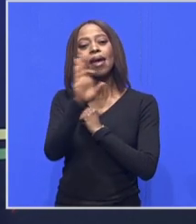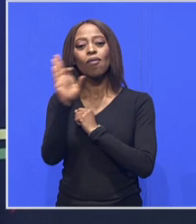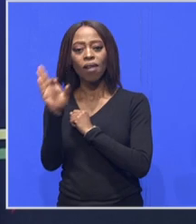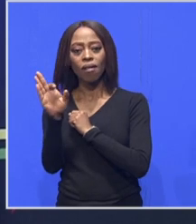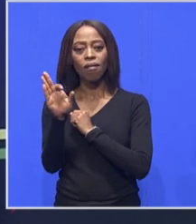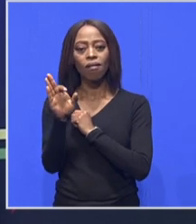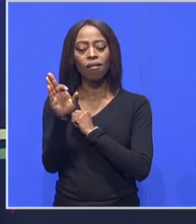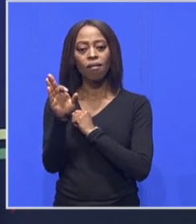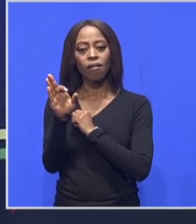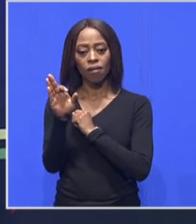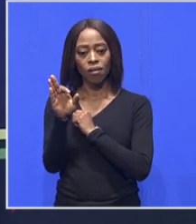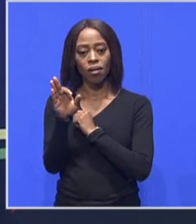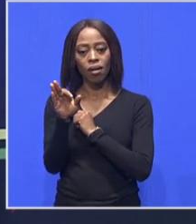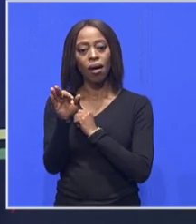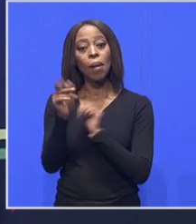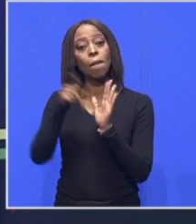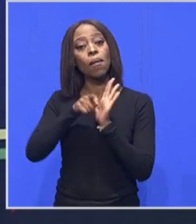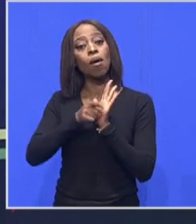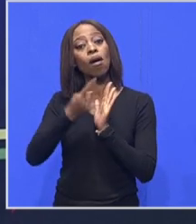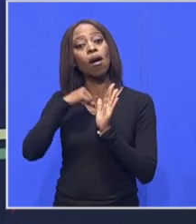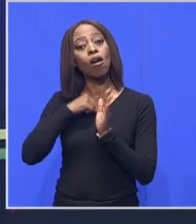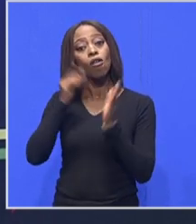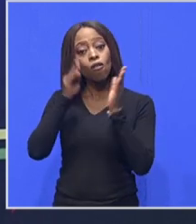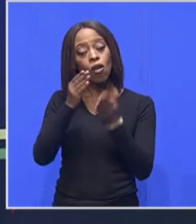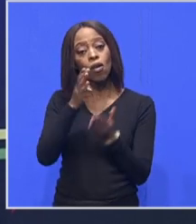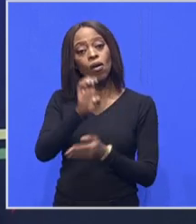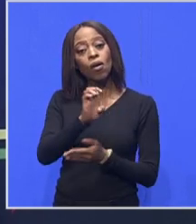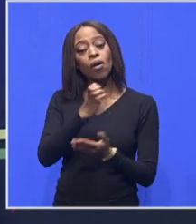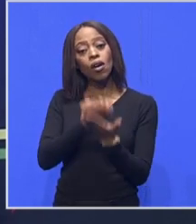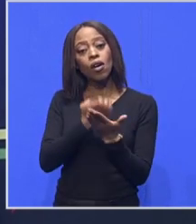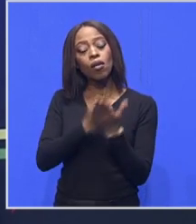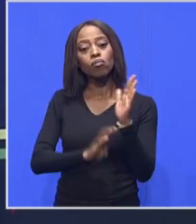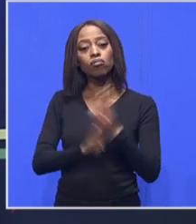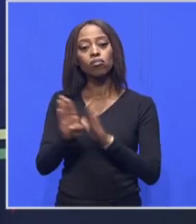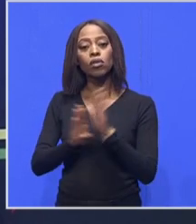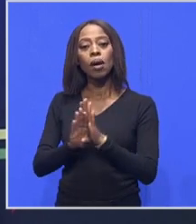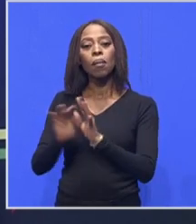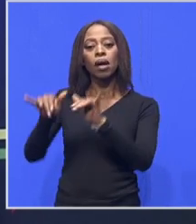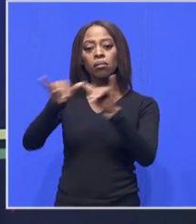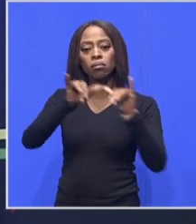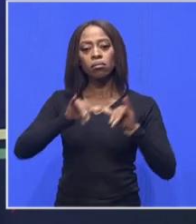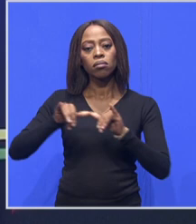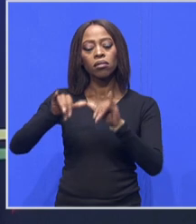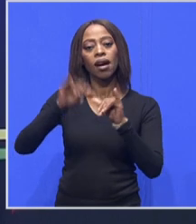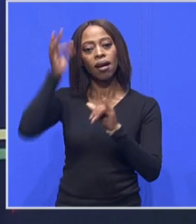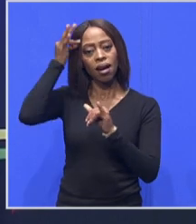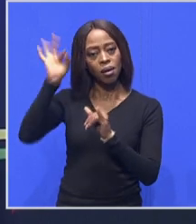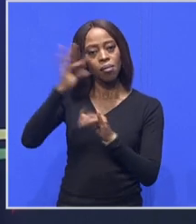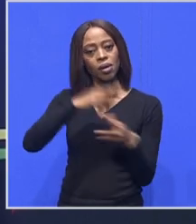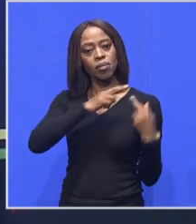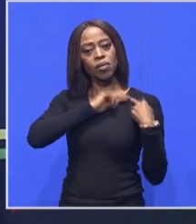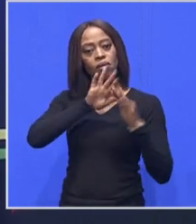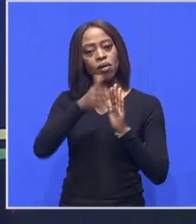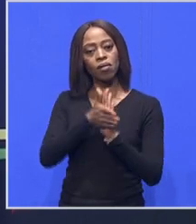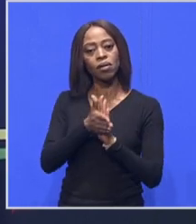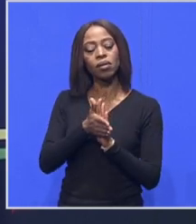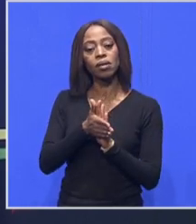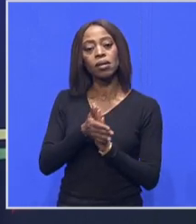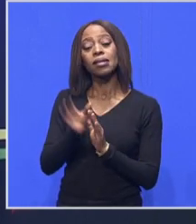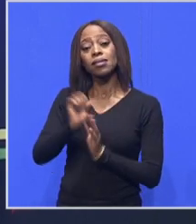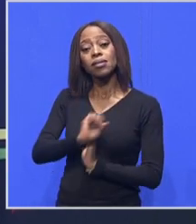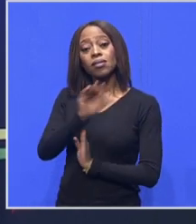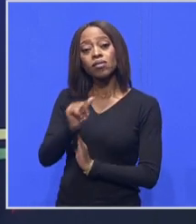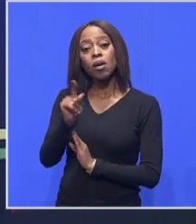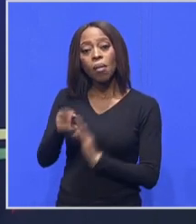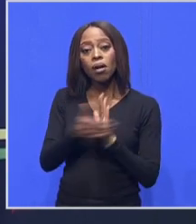pillar of our policy towards economic development is, of course, massive industrialization. So South Africa needs to develop the capacity to